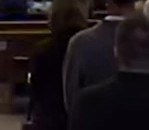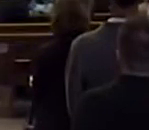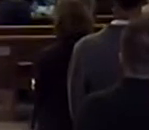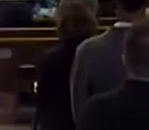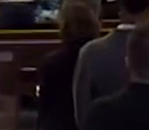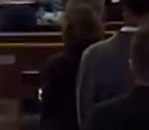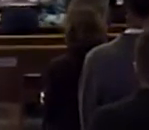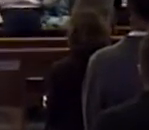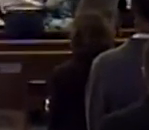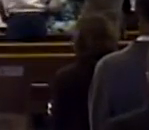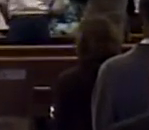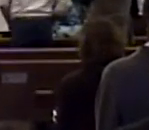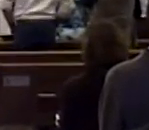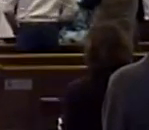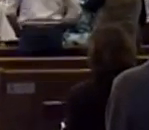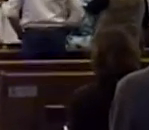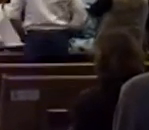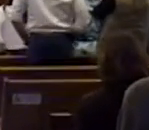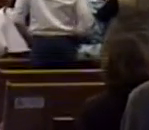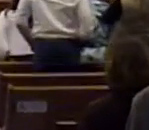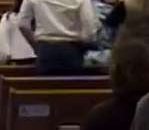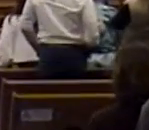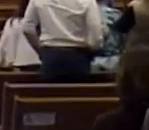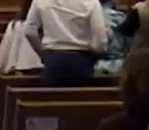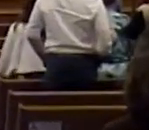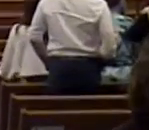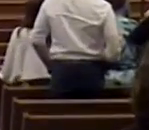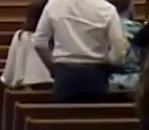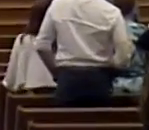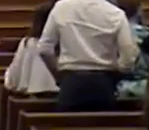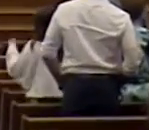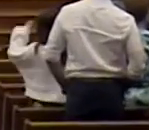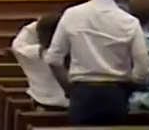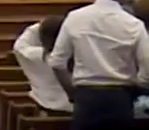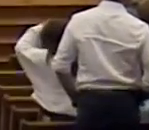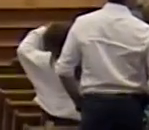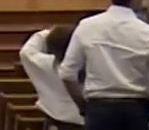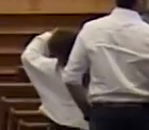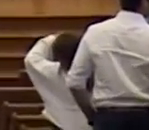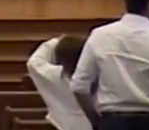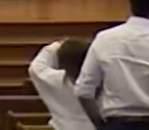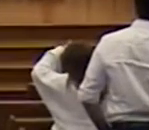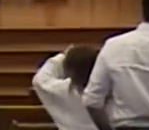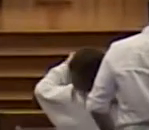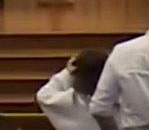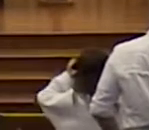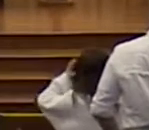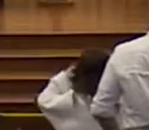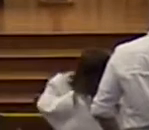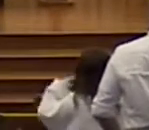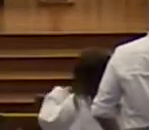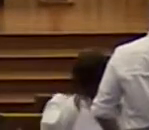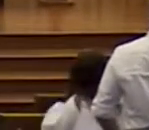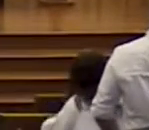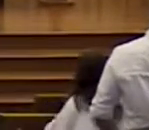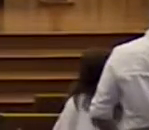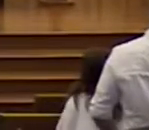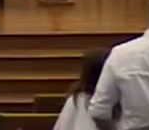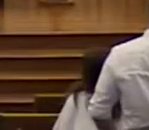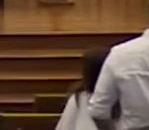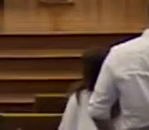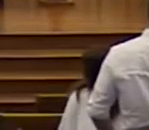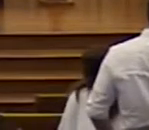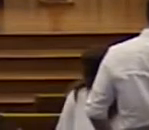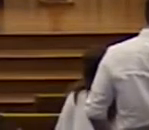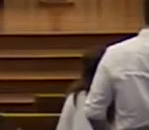treasure entrusted to you with the help of the Holy Spirit living in us. Almighty God, bless you with grace, mercy, and peace